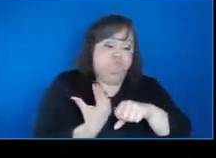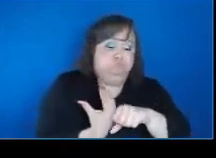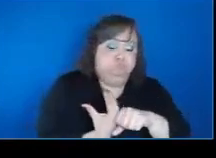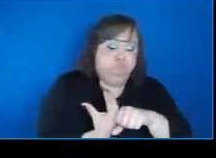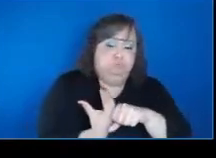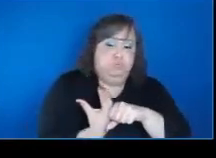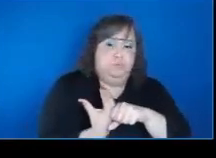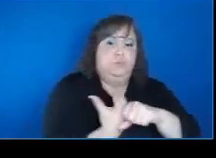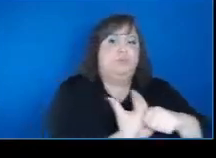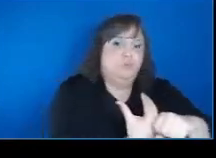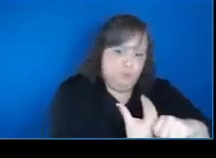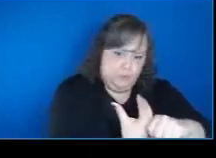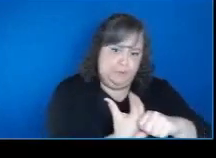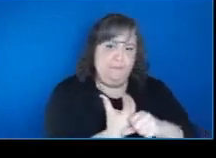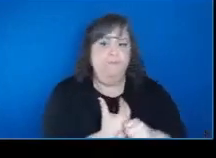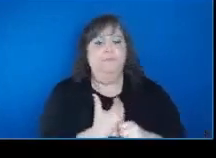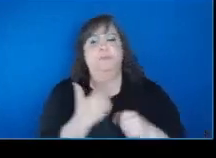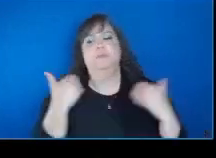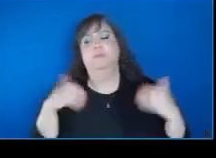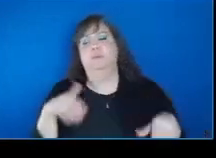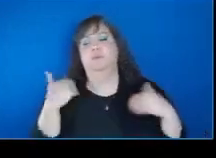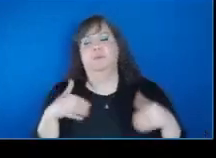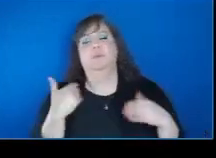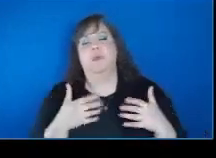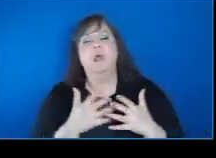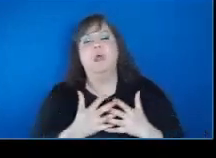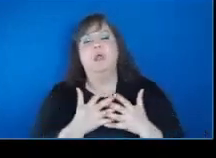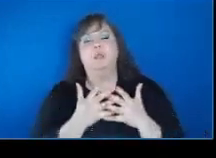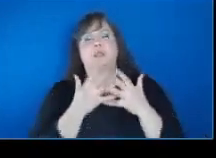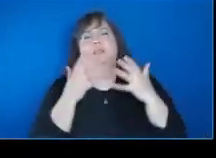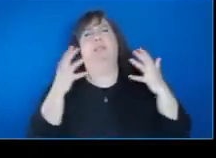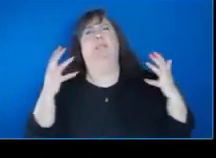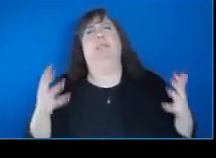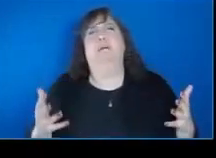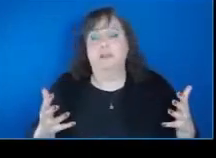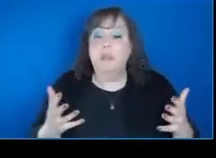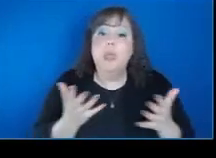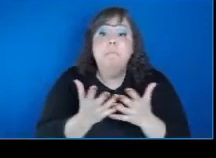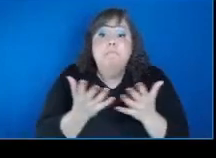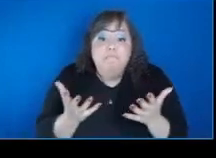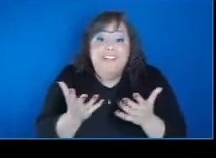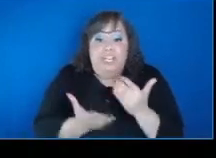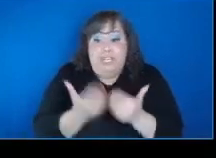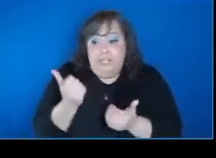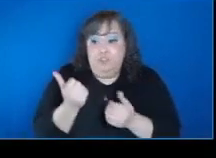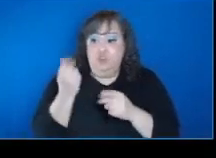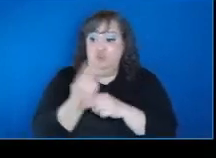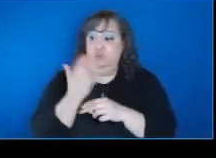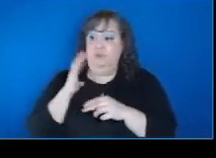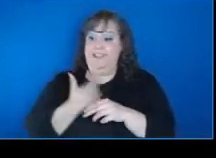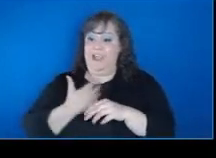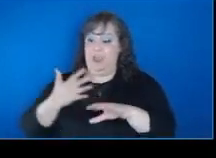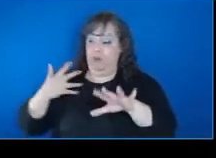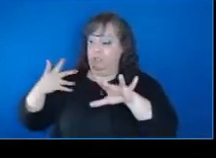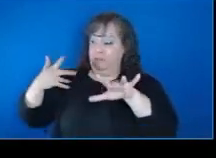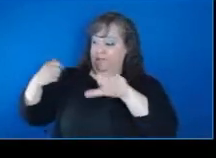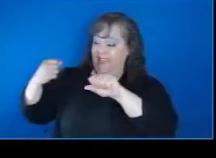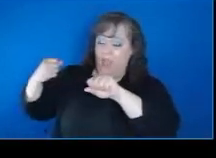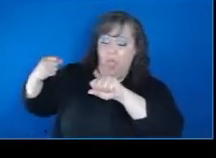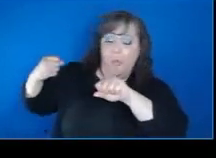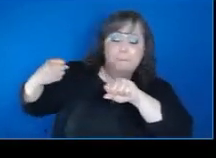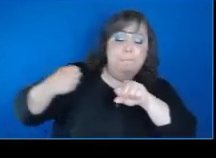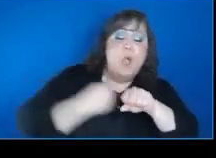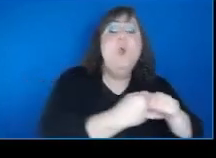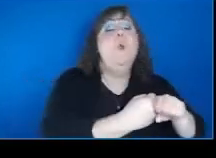ourselves, it's way, way, like, a lot. It's much easier just to use the momentum or we already have 15,000 miles per